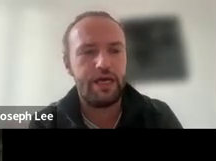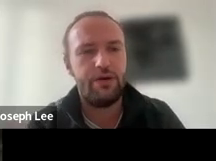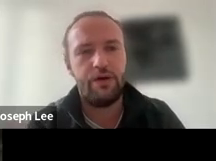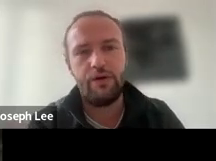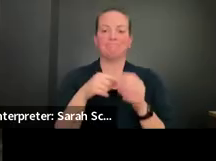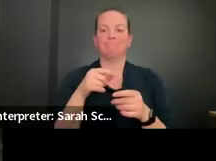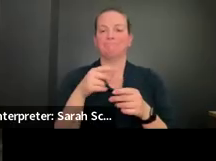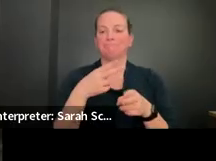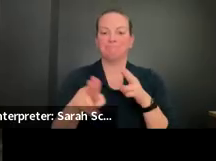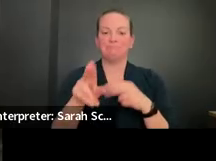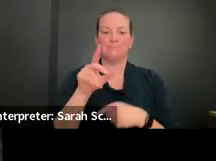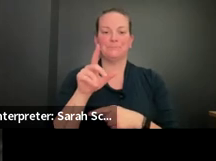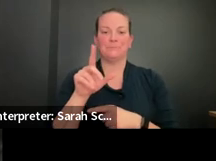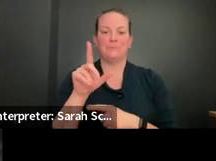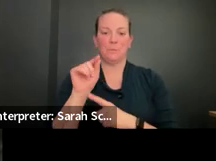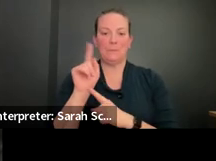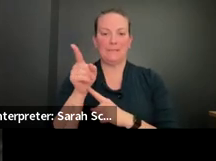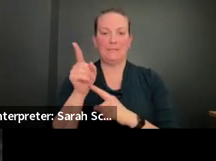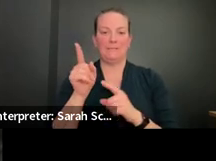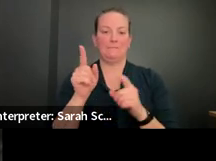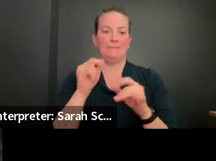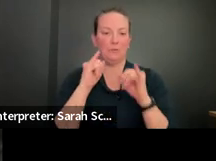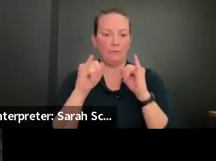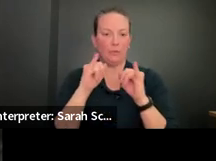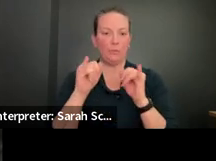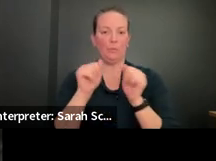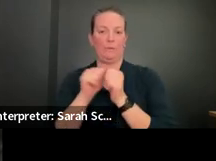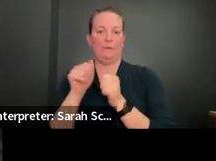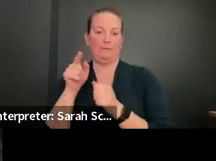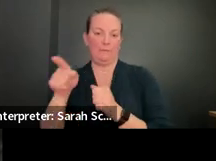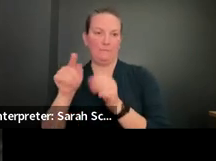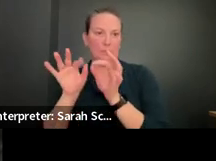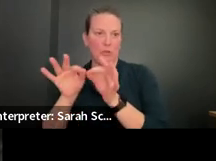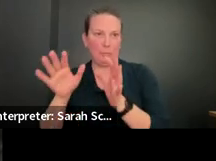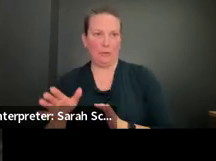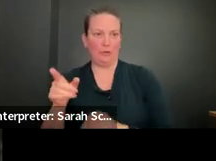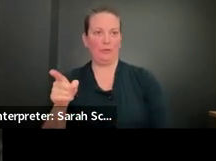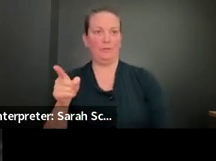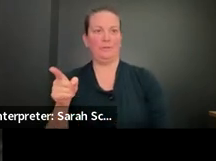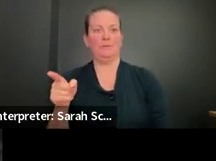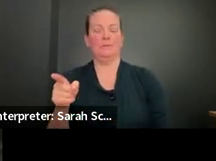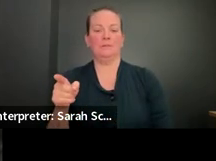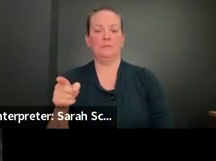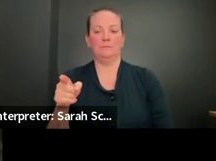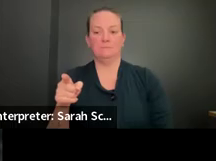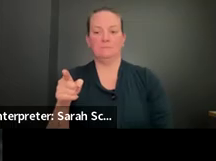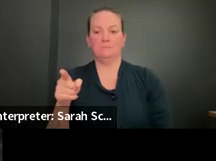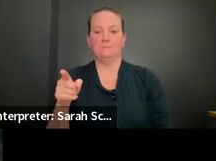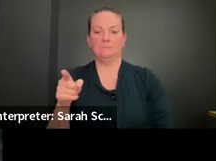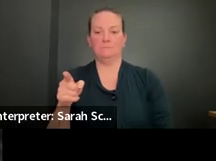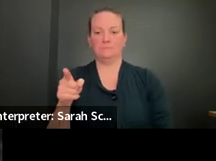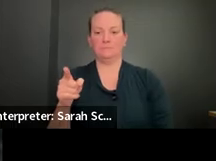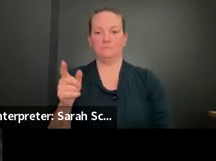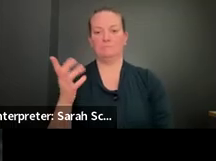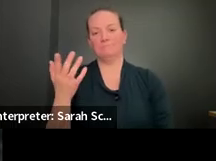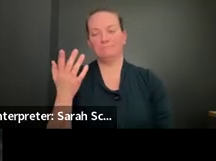with our interpreter Jenny, and that's to identify.